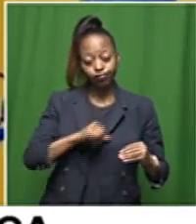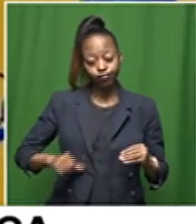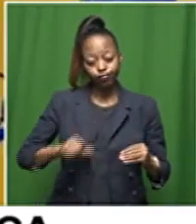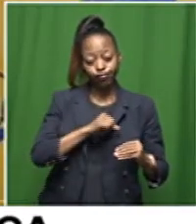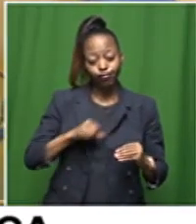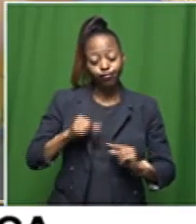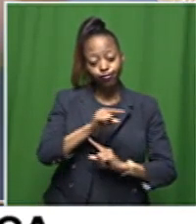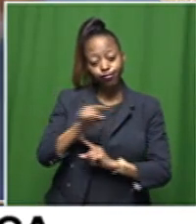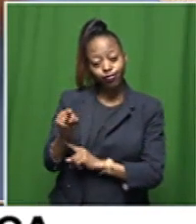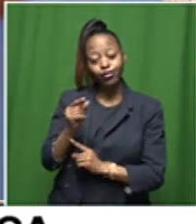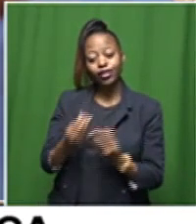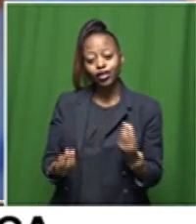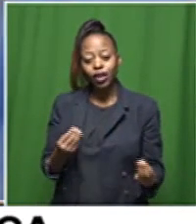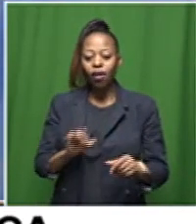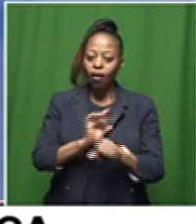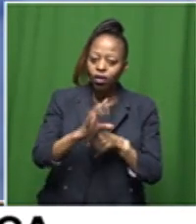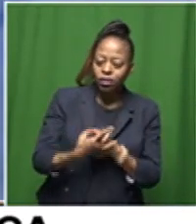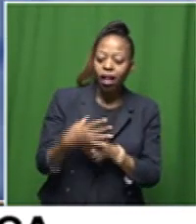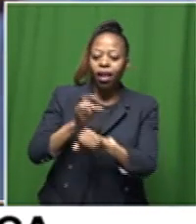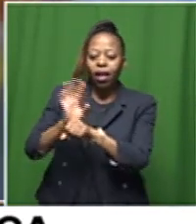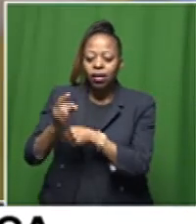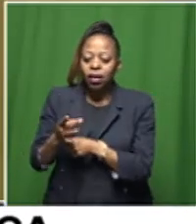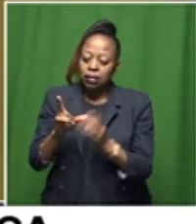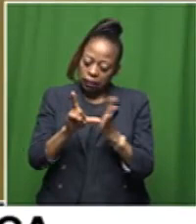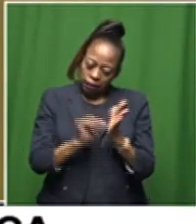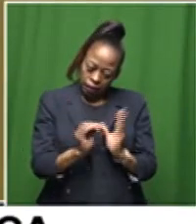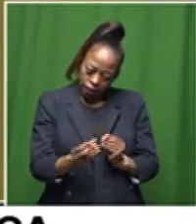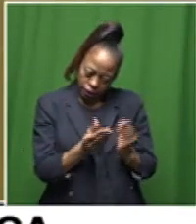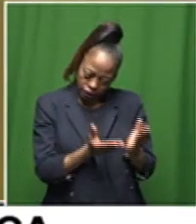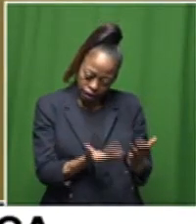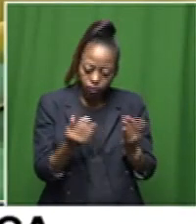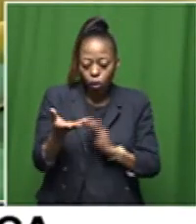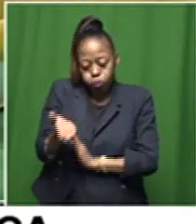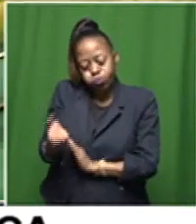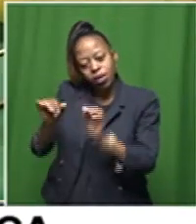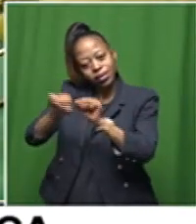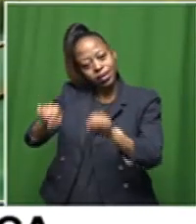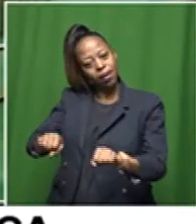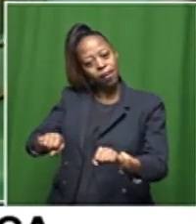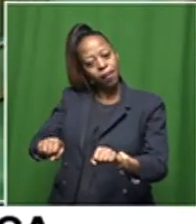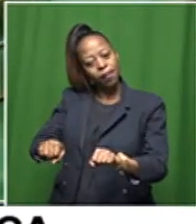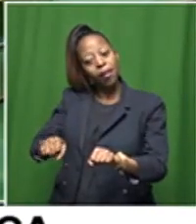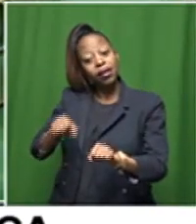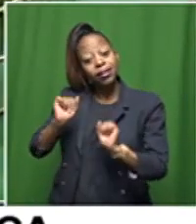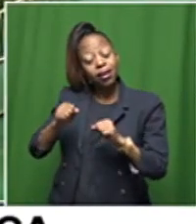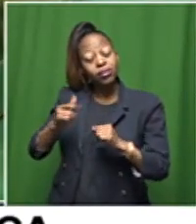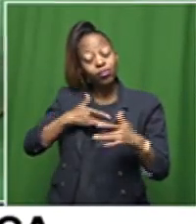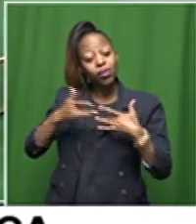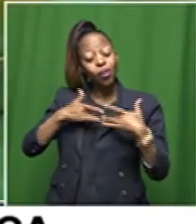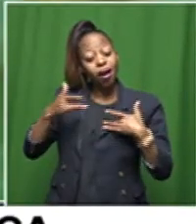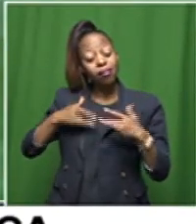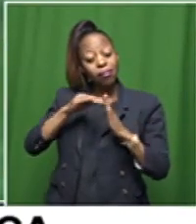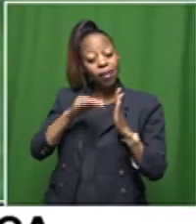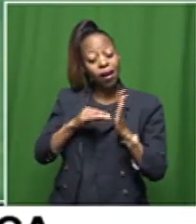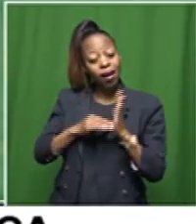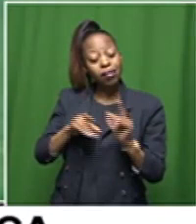the children who have been consulting and were given dates. They are on our system. Of course, we are worried that this whole program